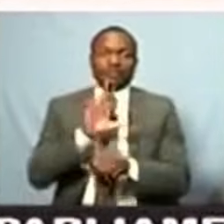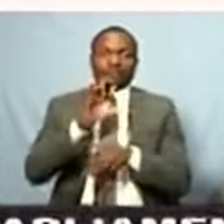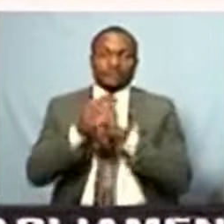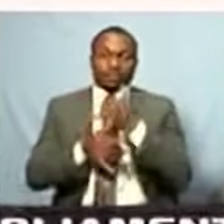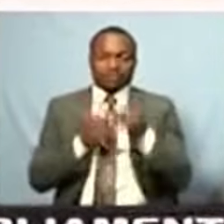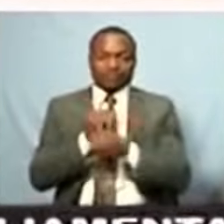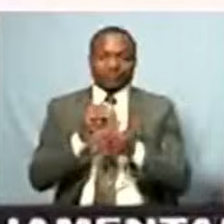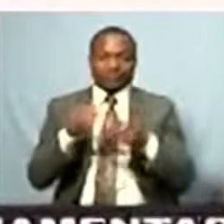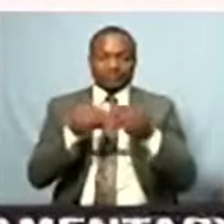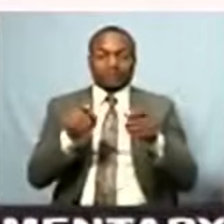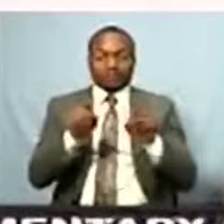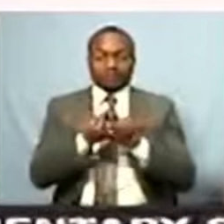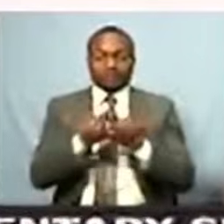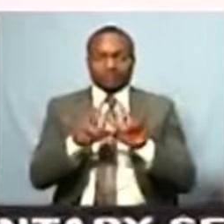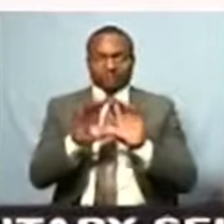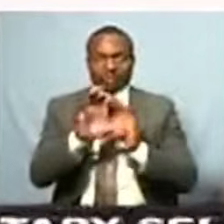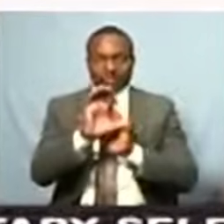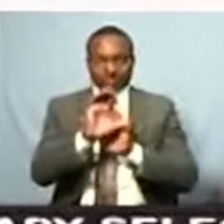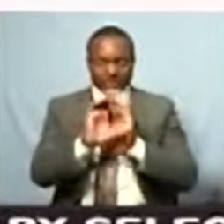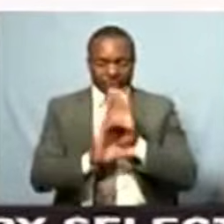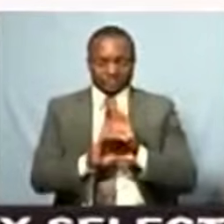constitution.